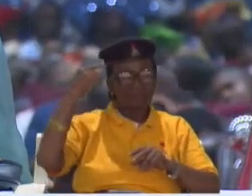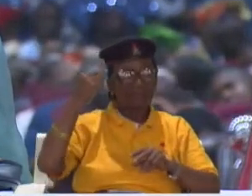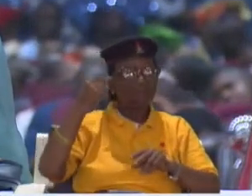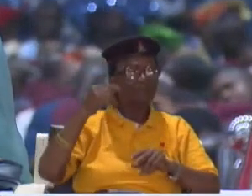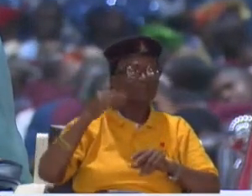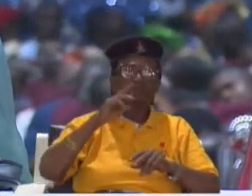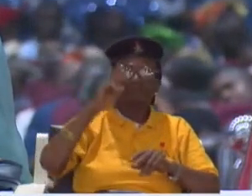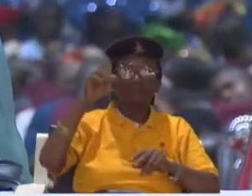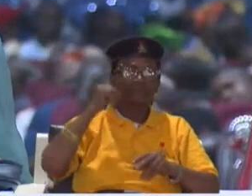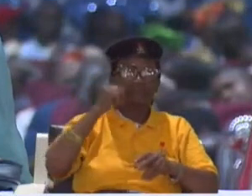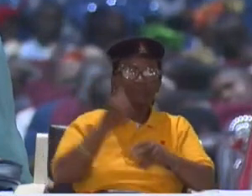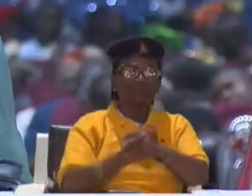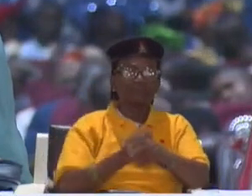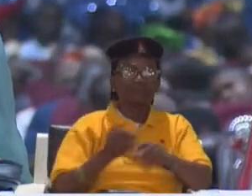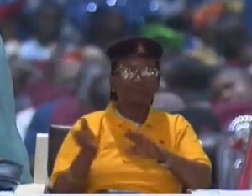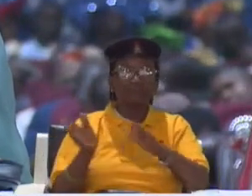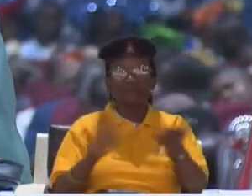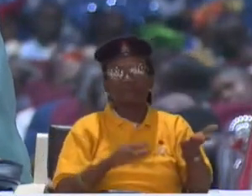one